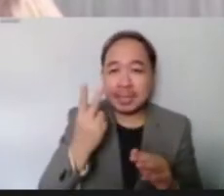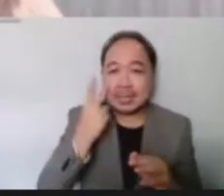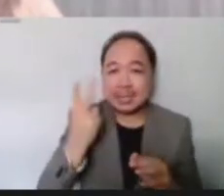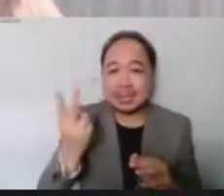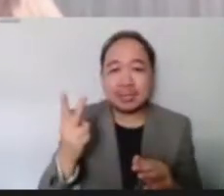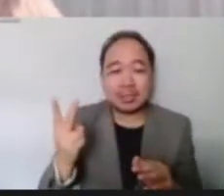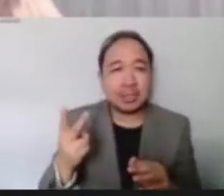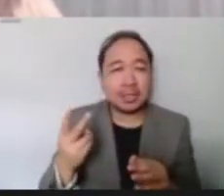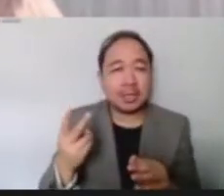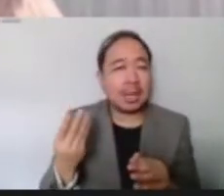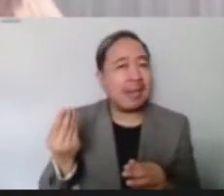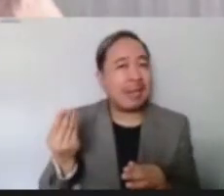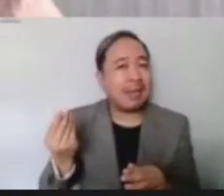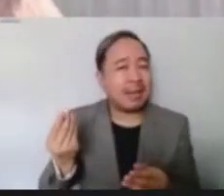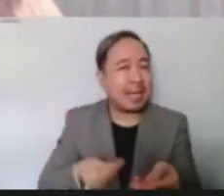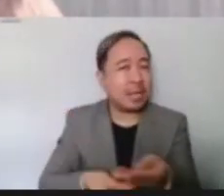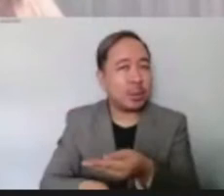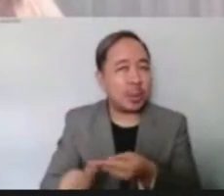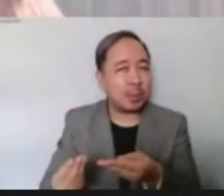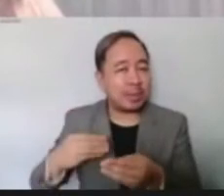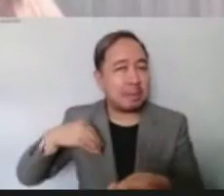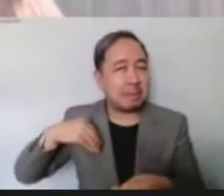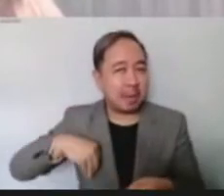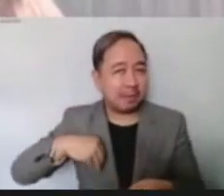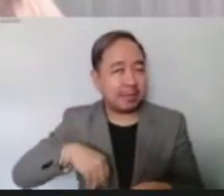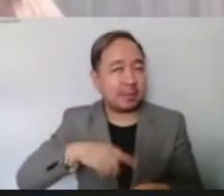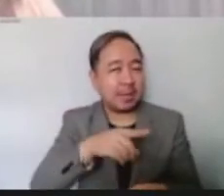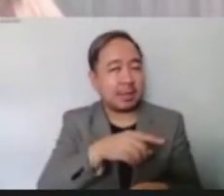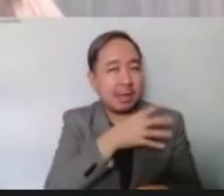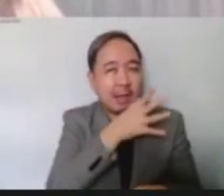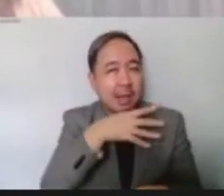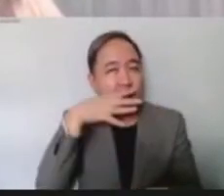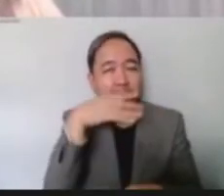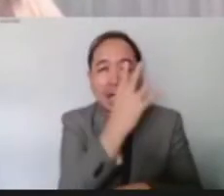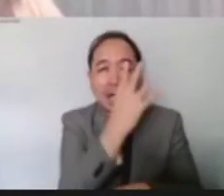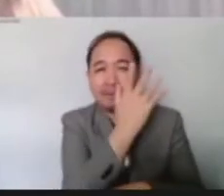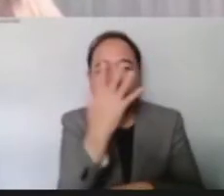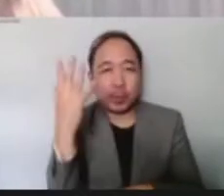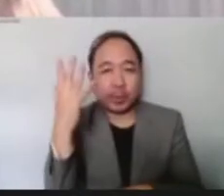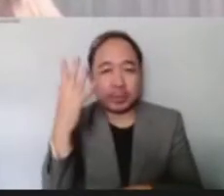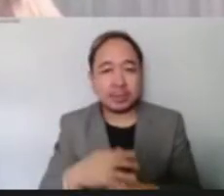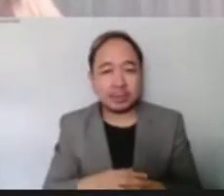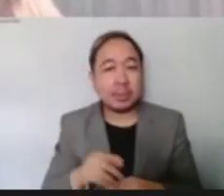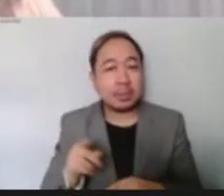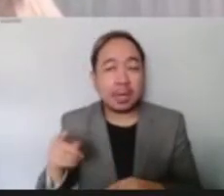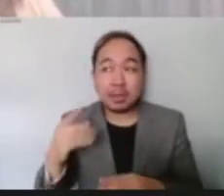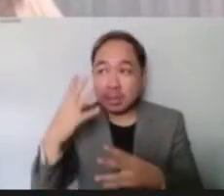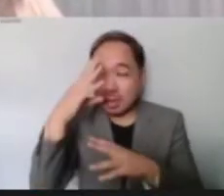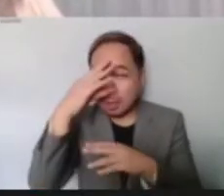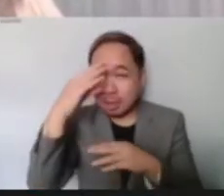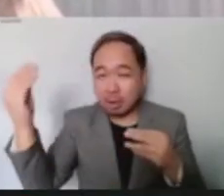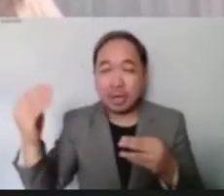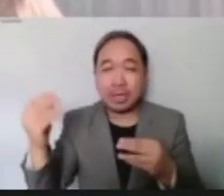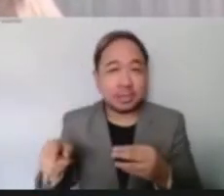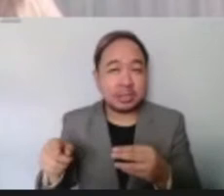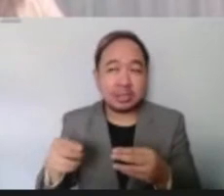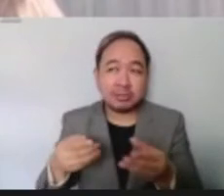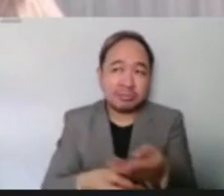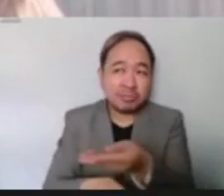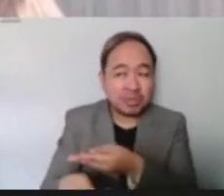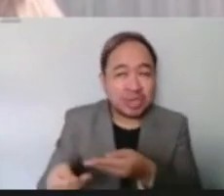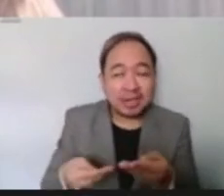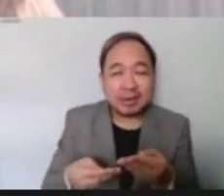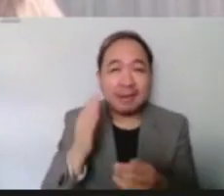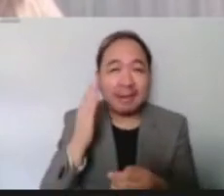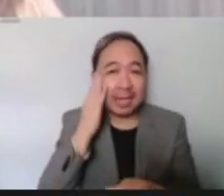economic benefits of the agroforestry the objective is to share knowledge and experience on